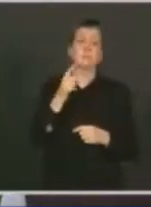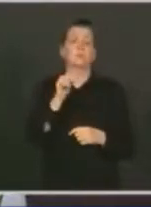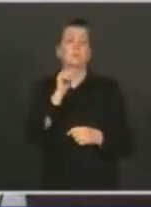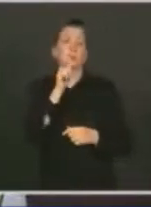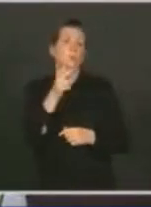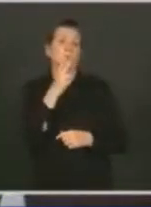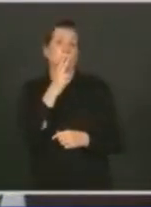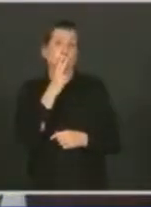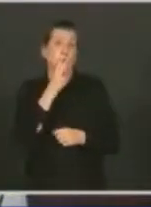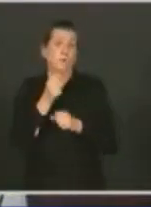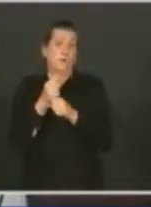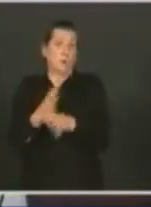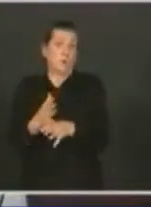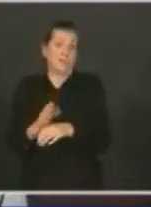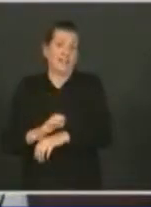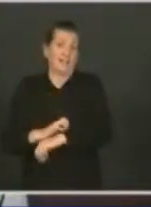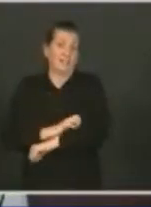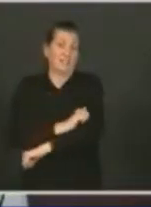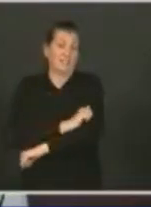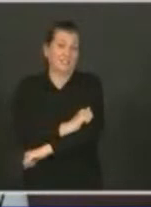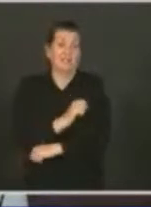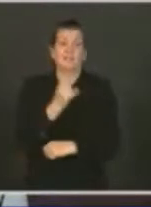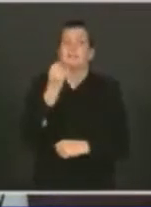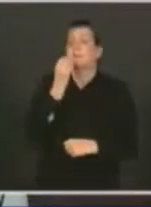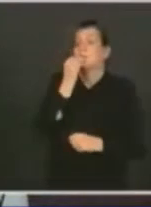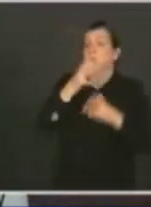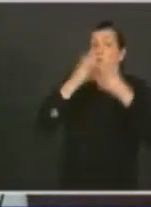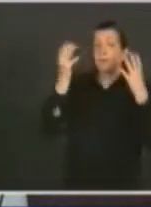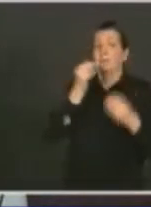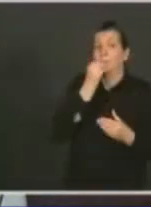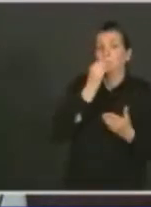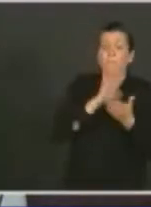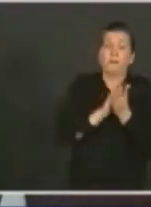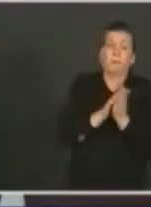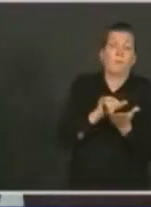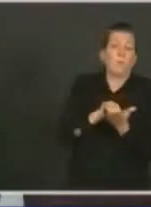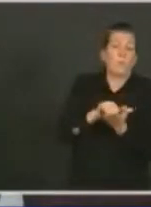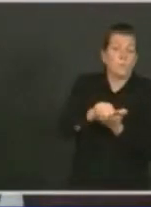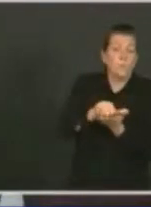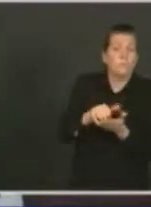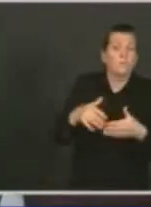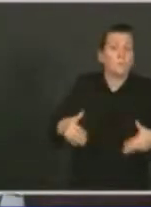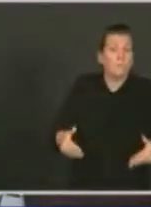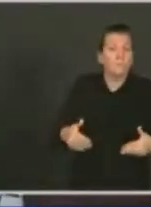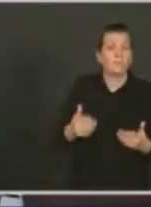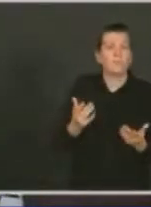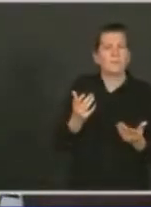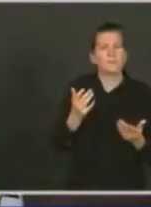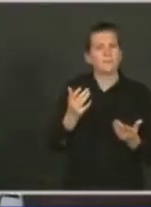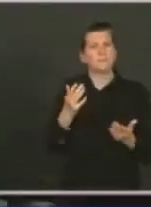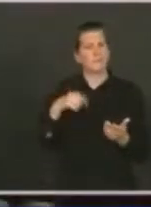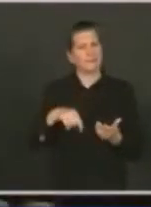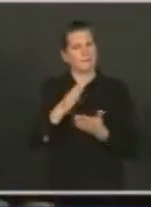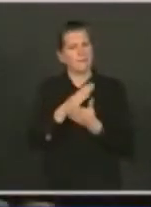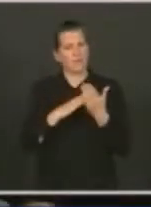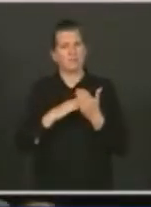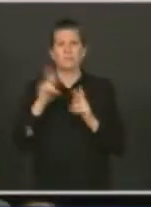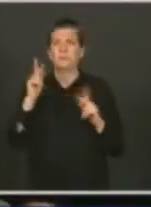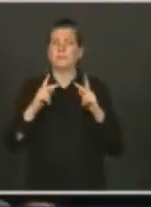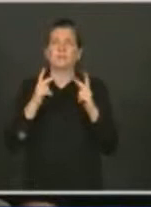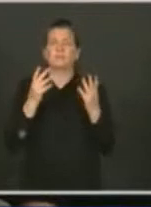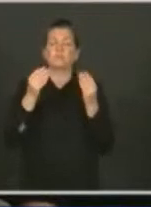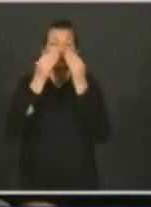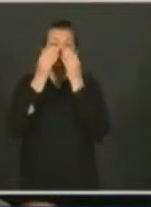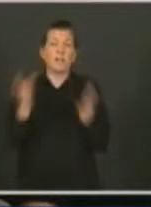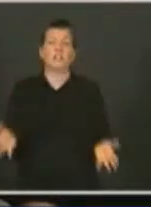Eat a lot of food, you become obese. People don't exercise. I mean, isn't this part of that? There are just some people, no matter what you